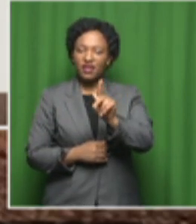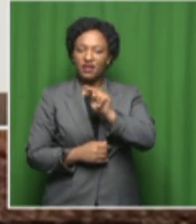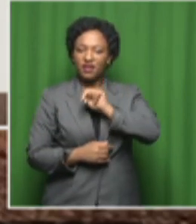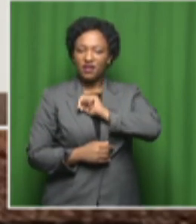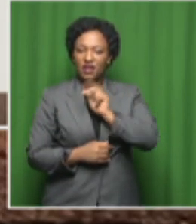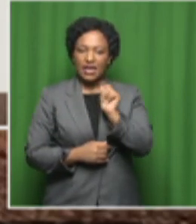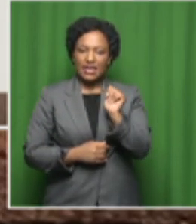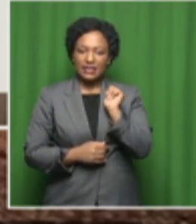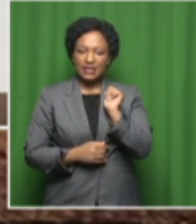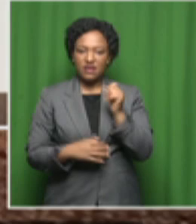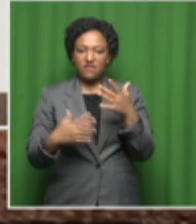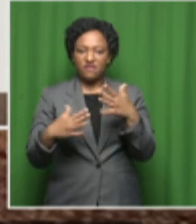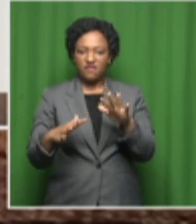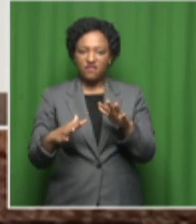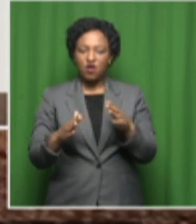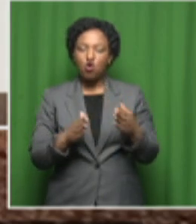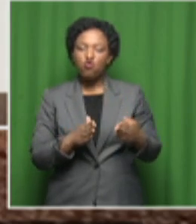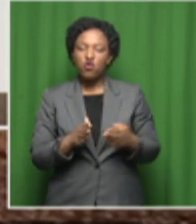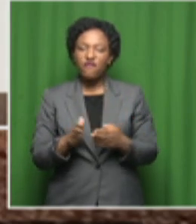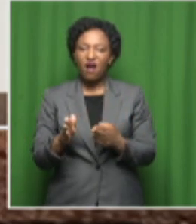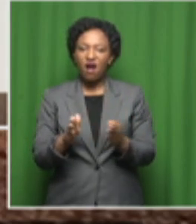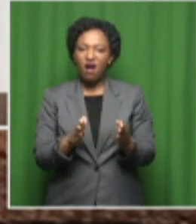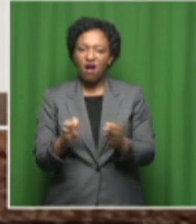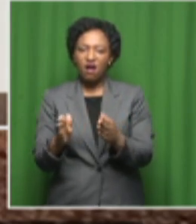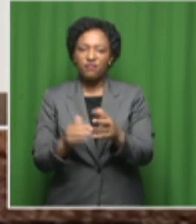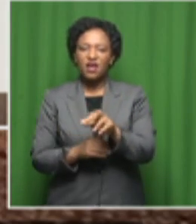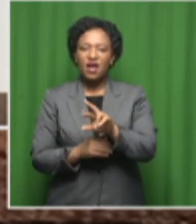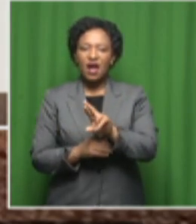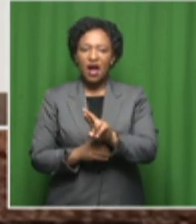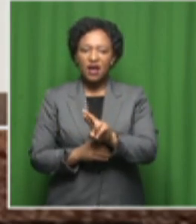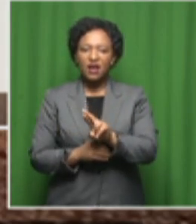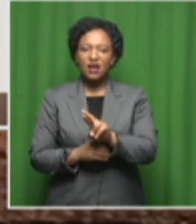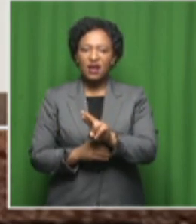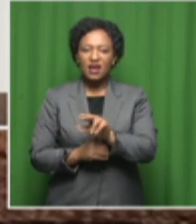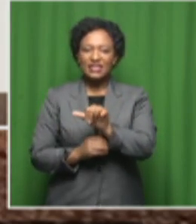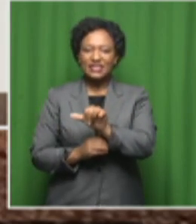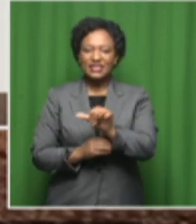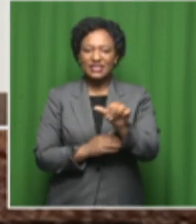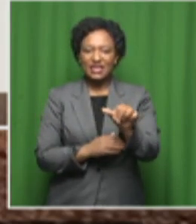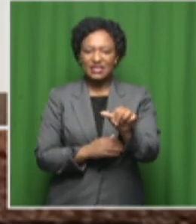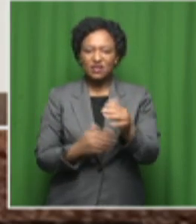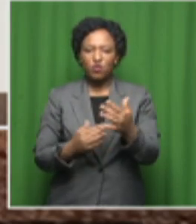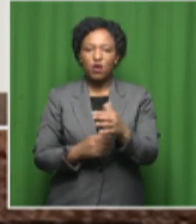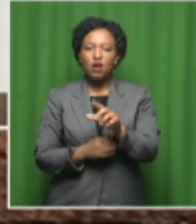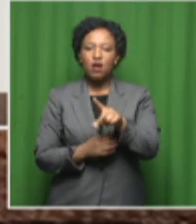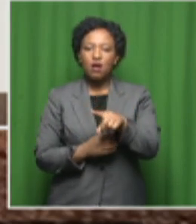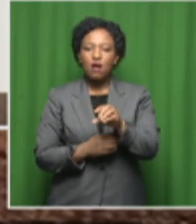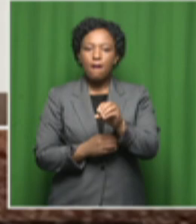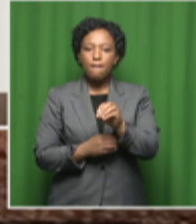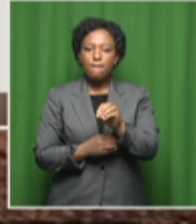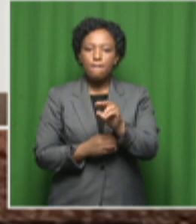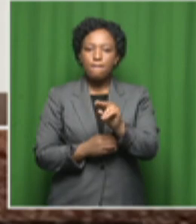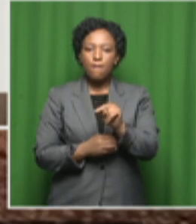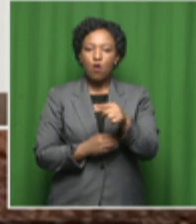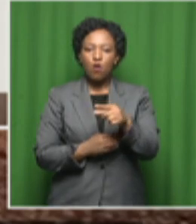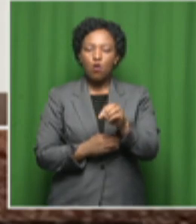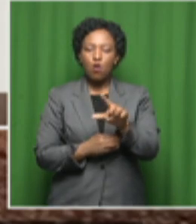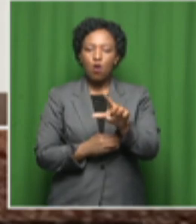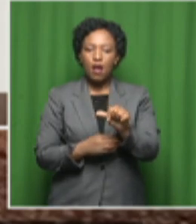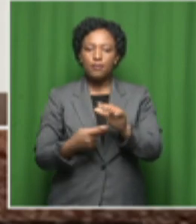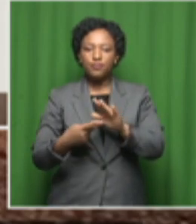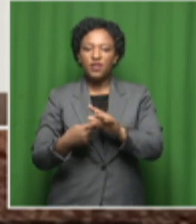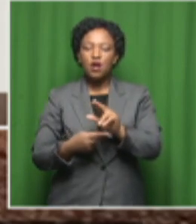look yesterday at a river that runs along the R66 between Pongola and Ngoma, and that river and other rivers in the